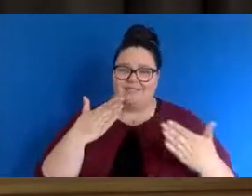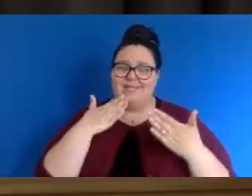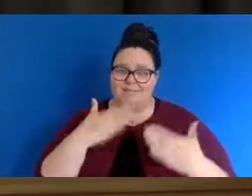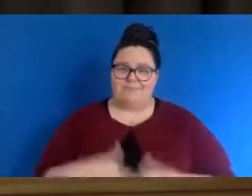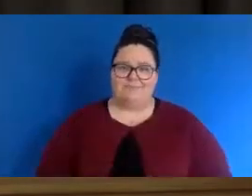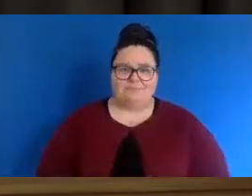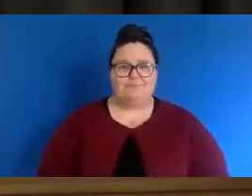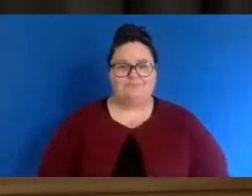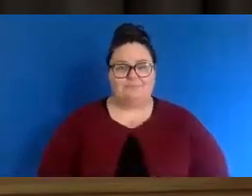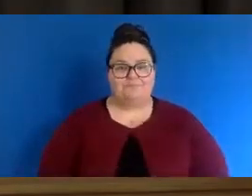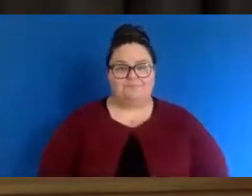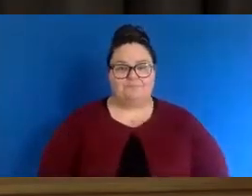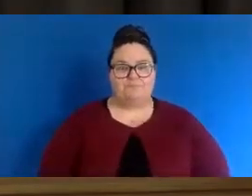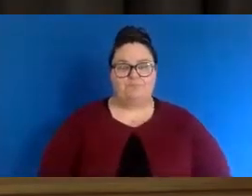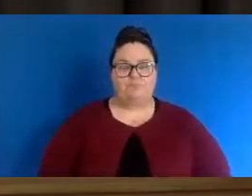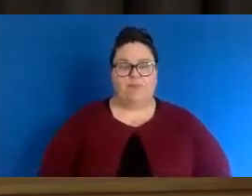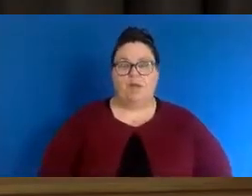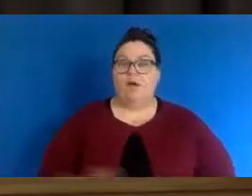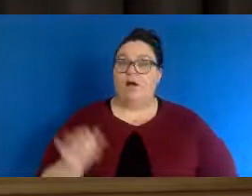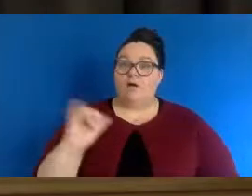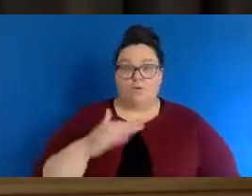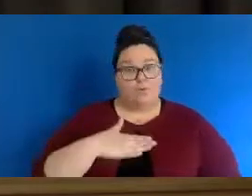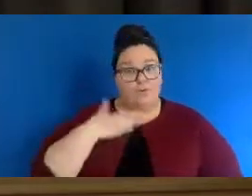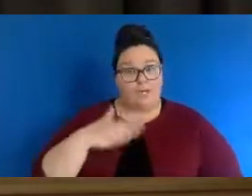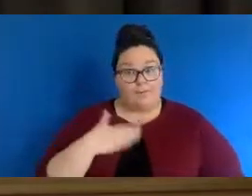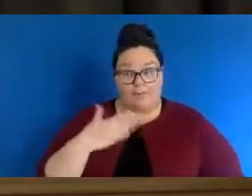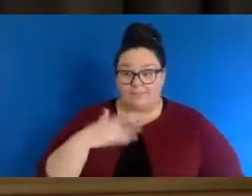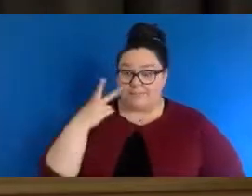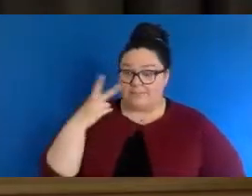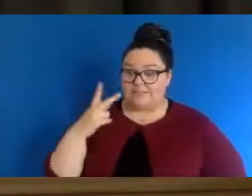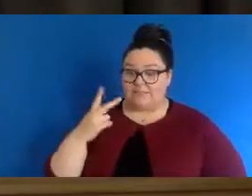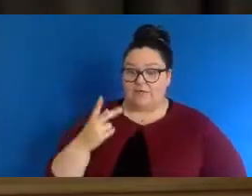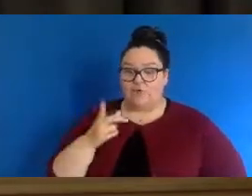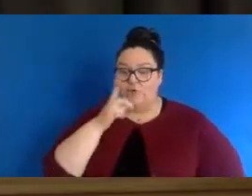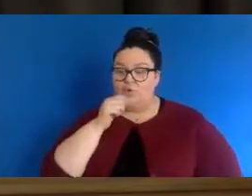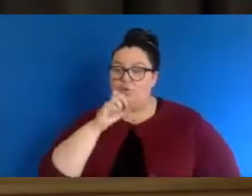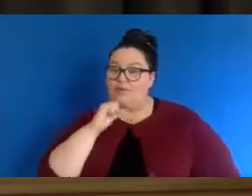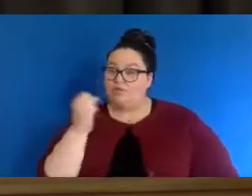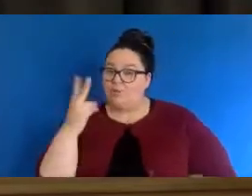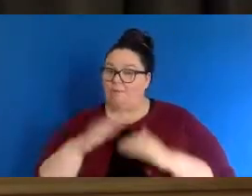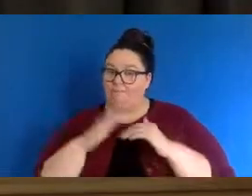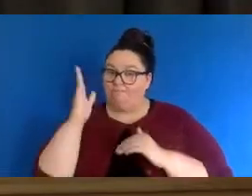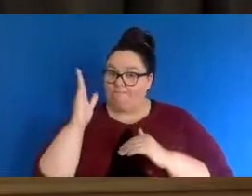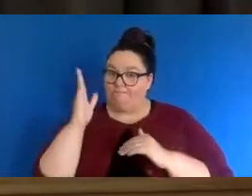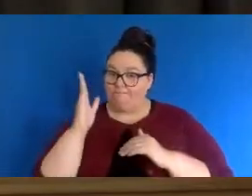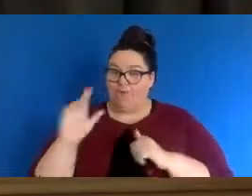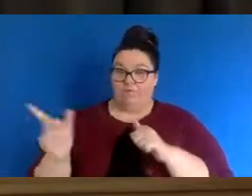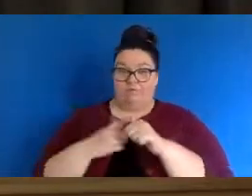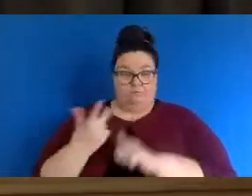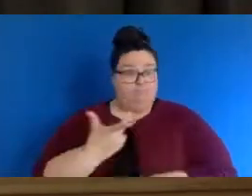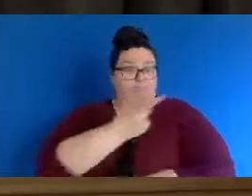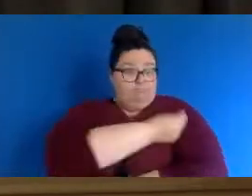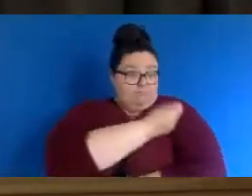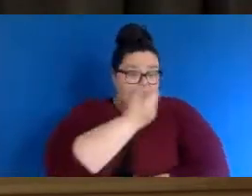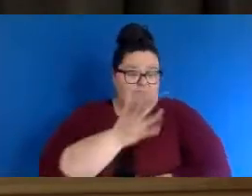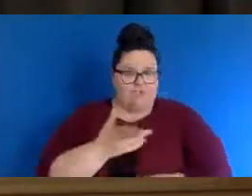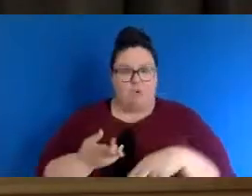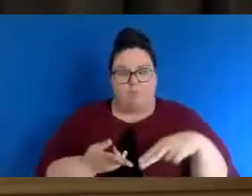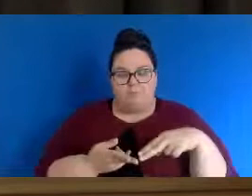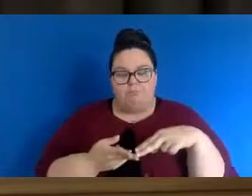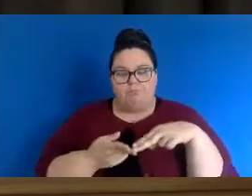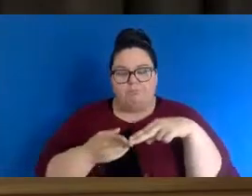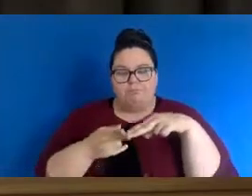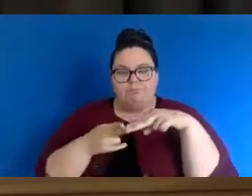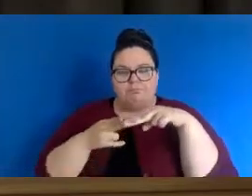vaccine. I'm also pleased that the percentage of New Brunswickers aged 12 and older with their first dose is continuing to rise.